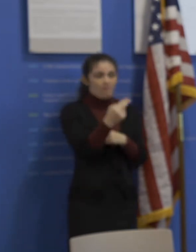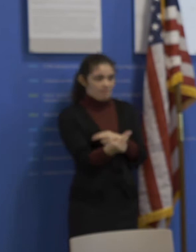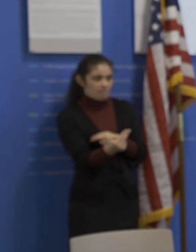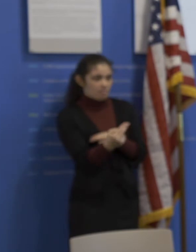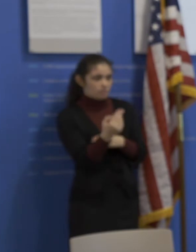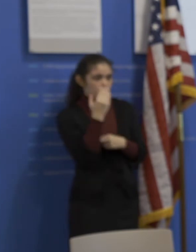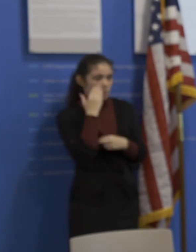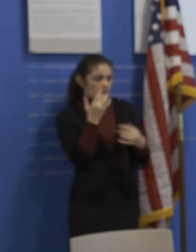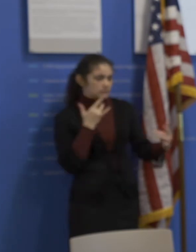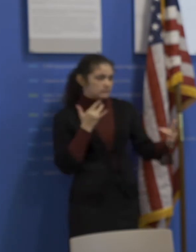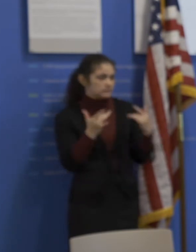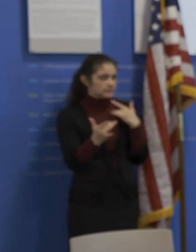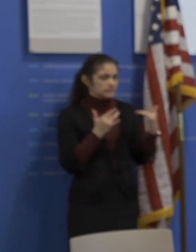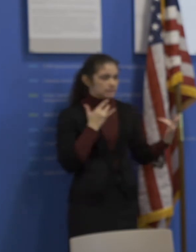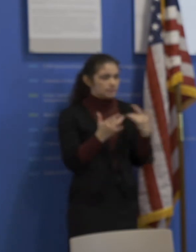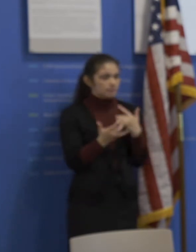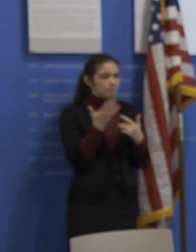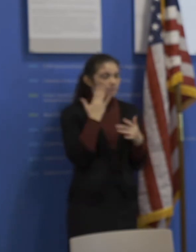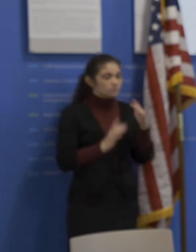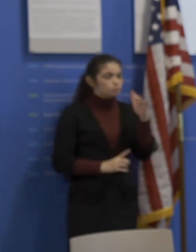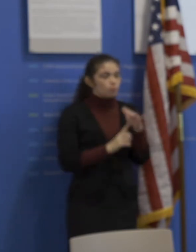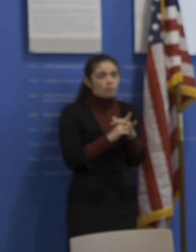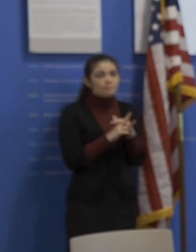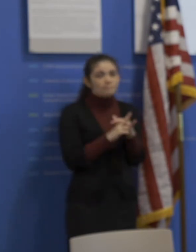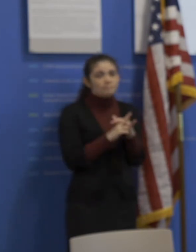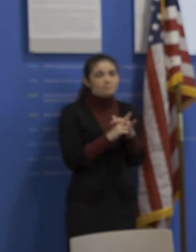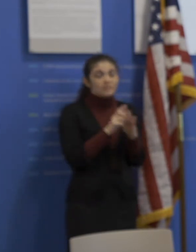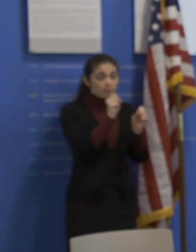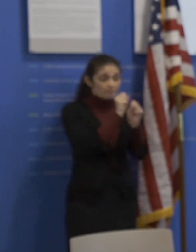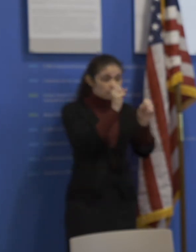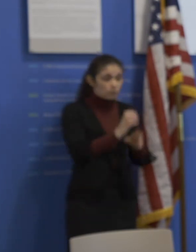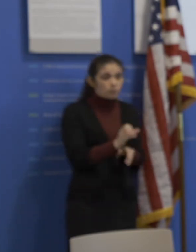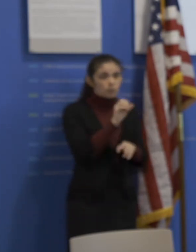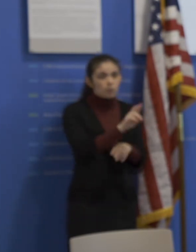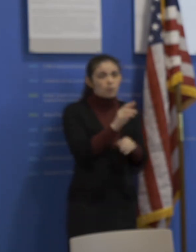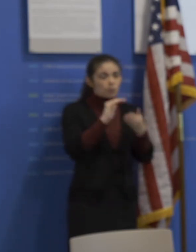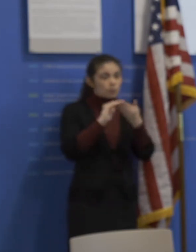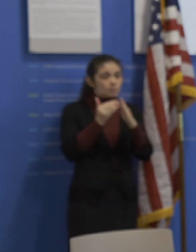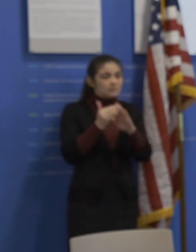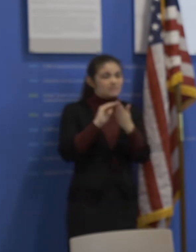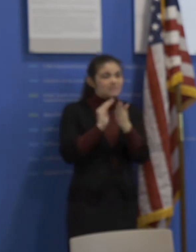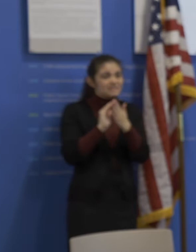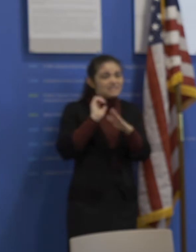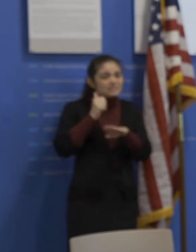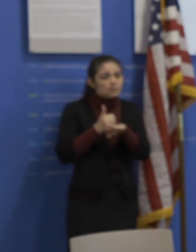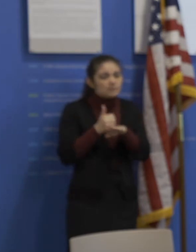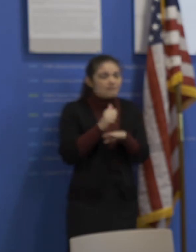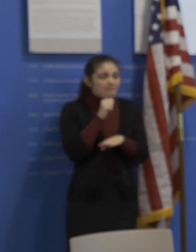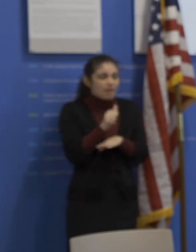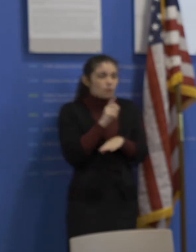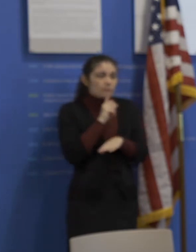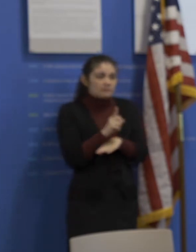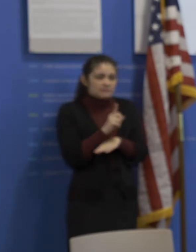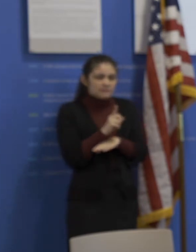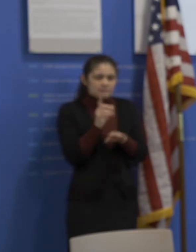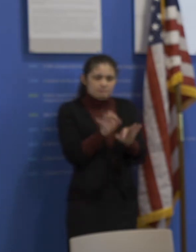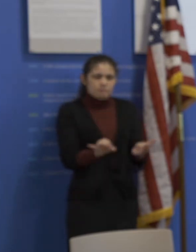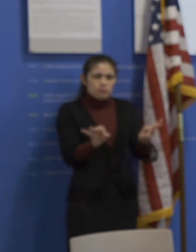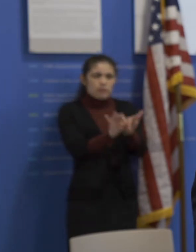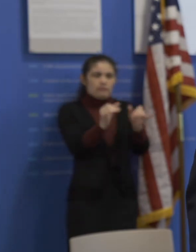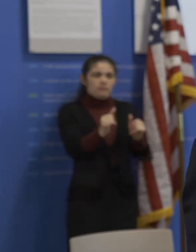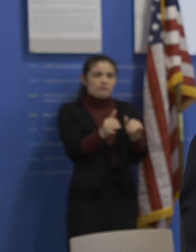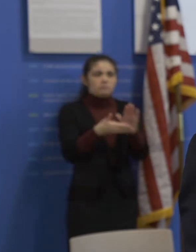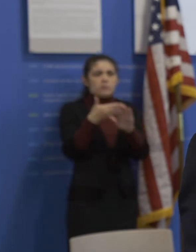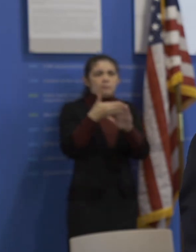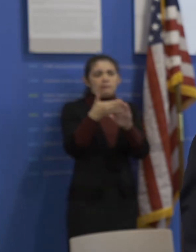address concerns that may arise from employees or from the community that places that are not critical infrastructure are